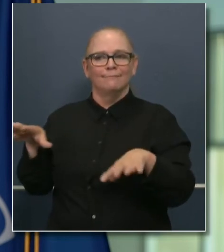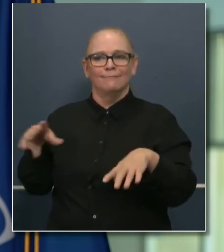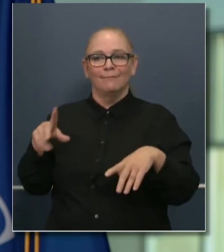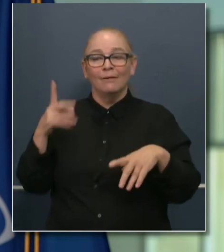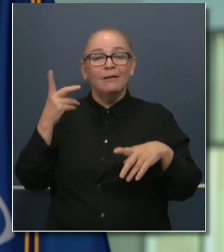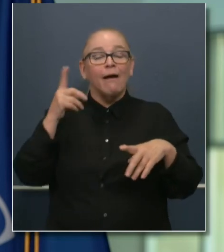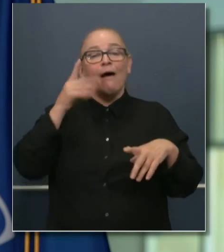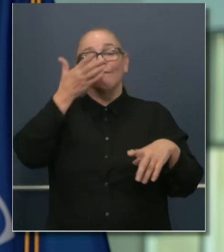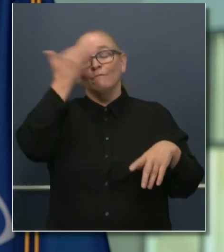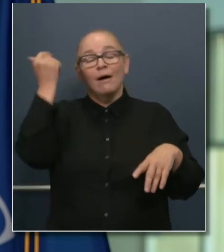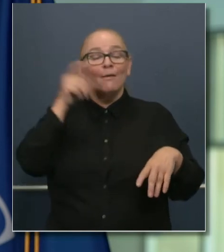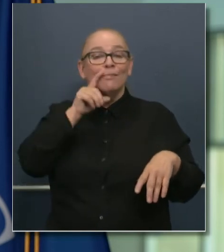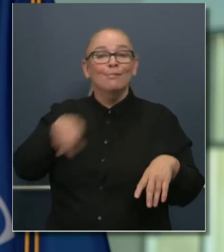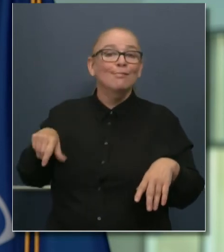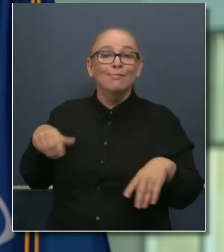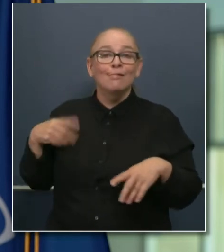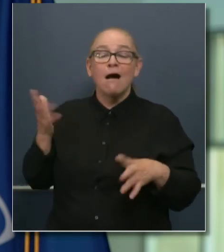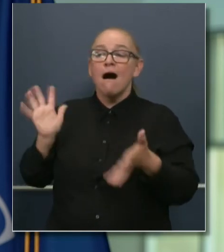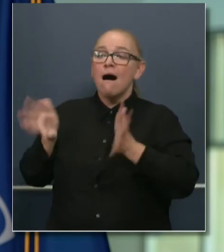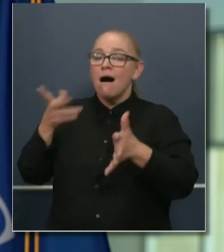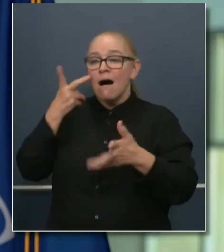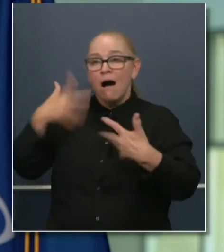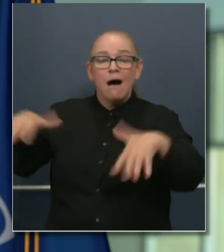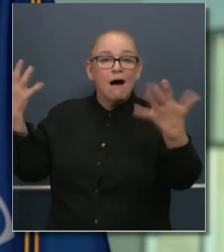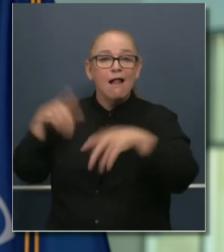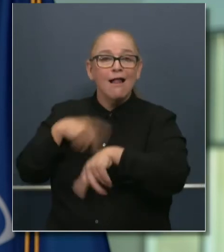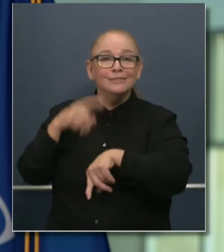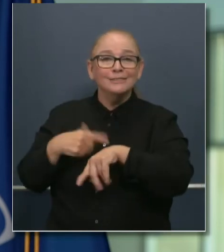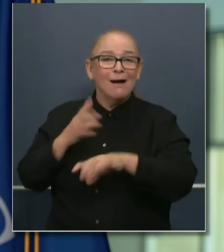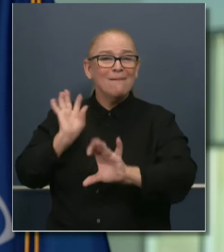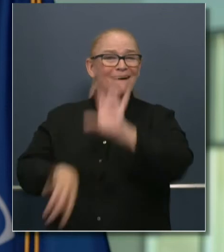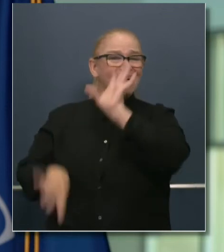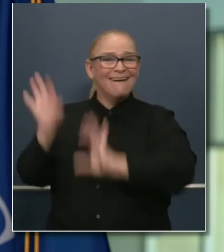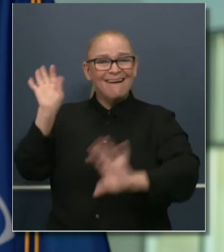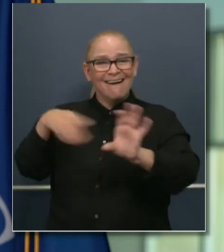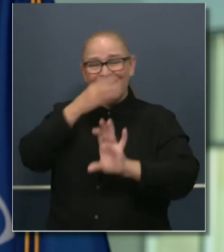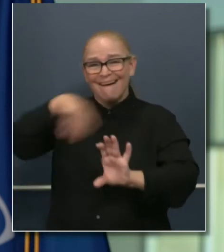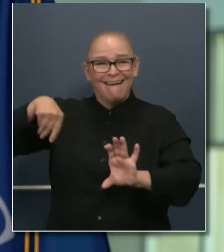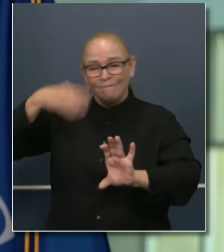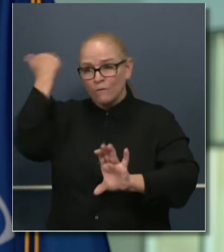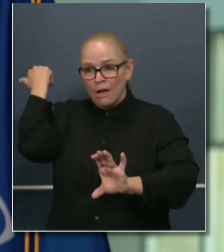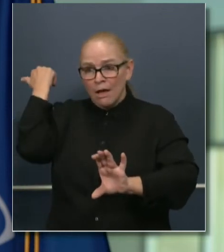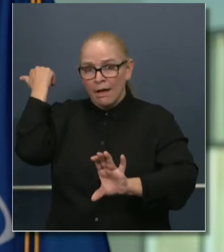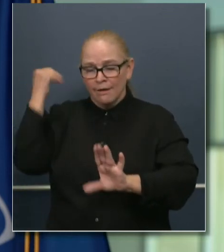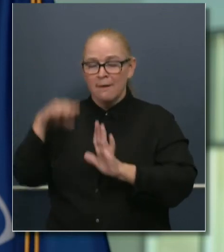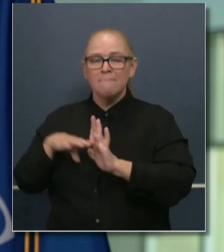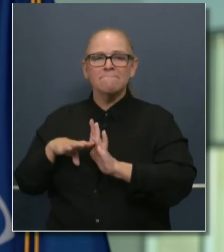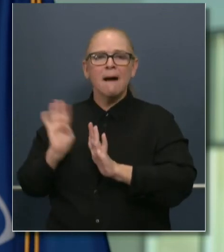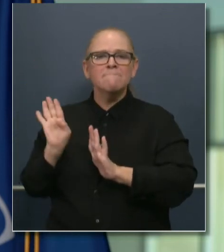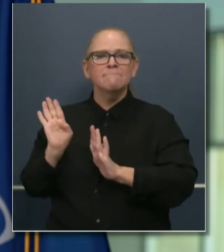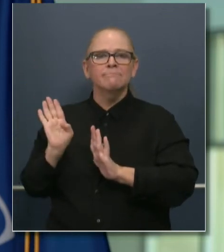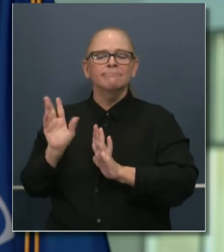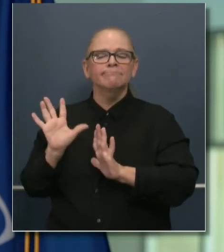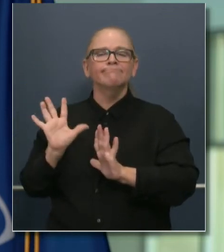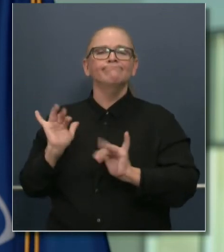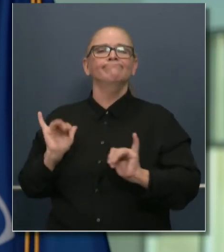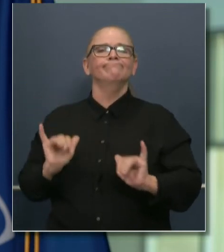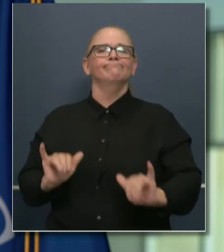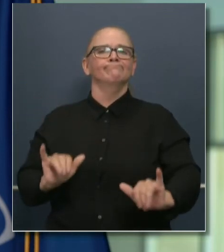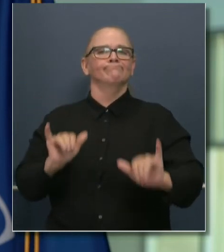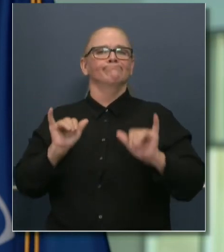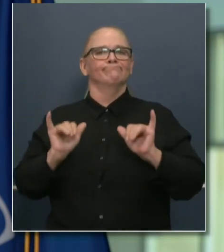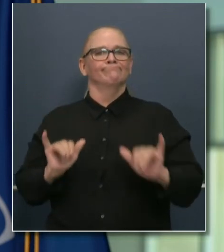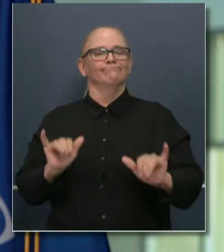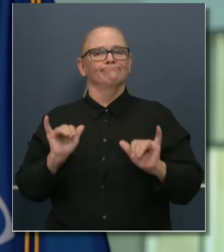just figuratively. We started to see that case rate grow. We started to see the background rates begin to grow, the community